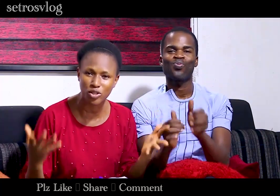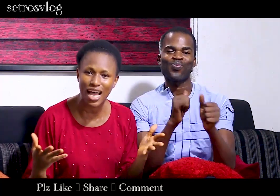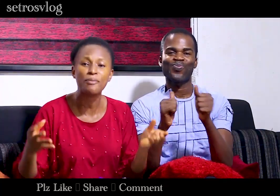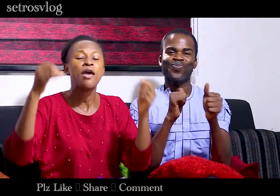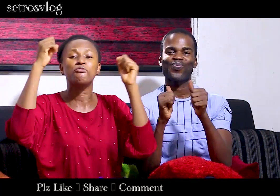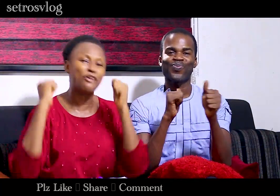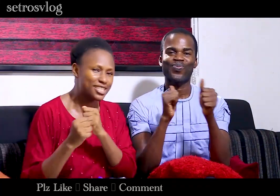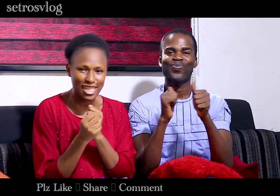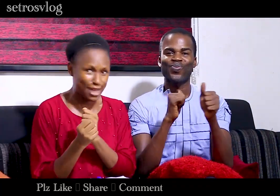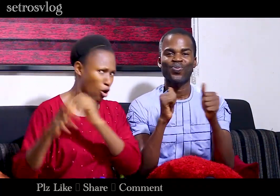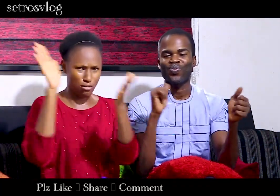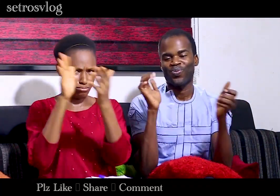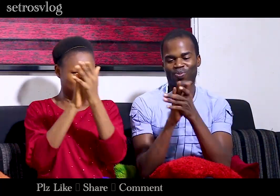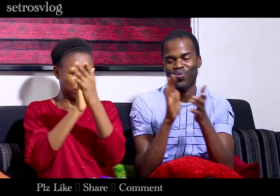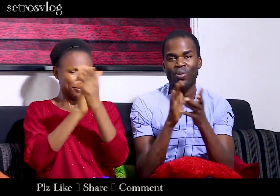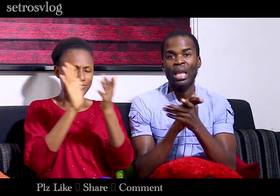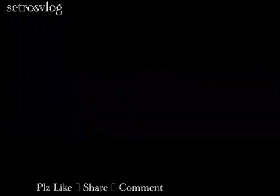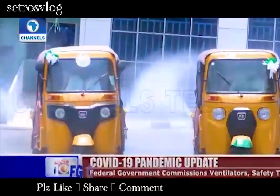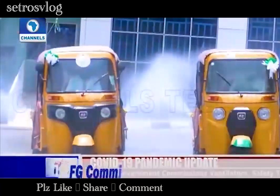first prototype ventilator?